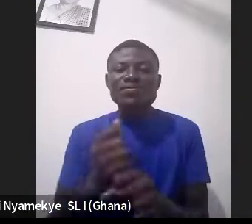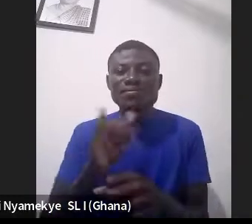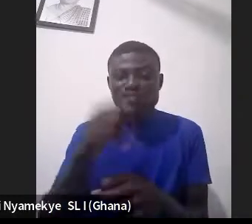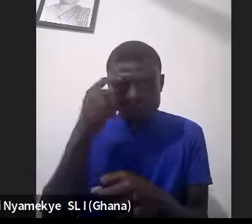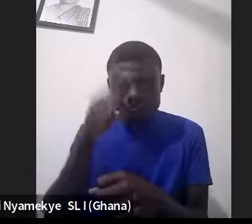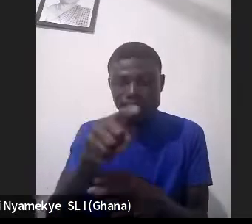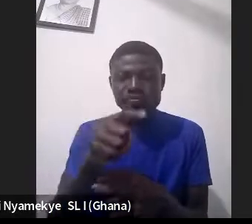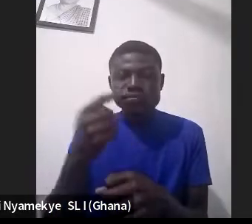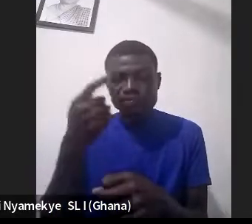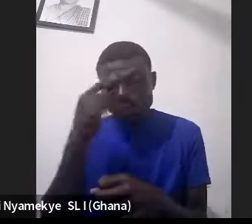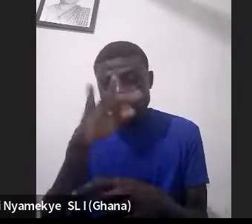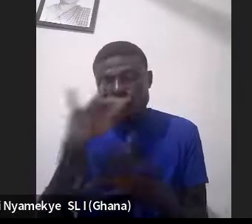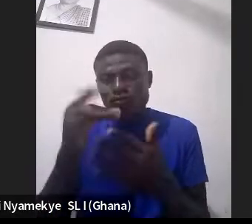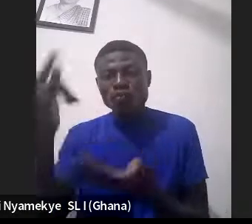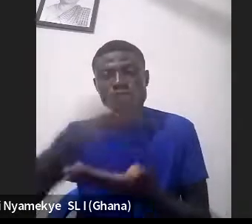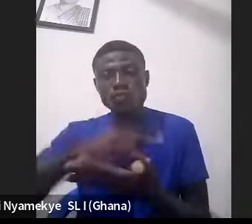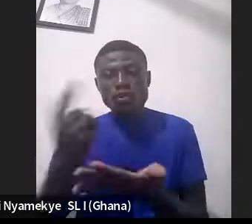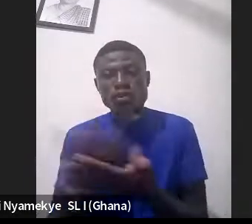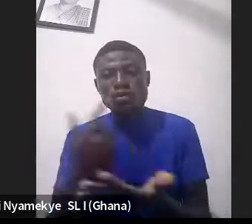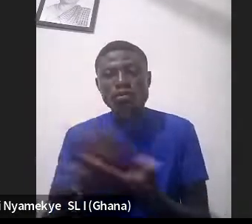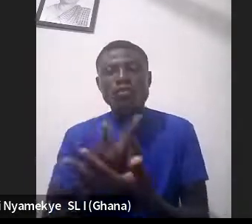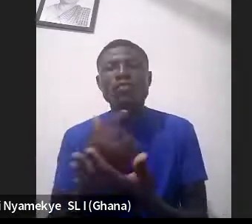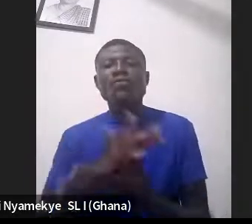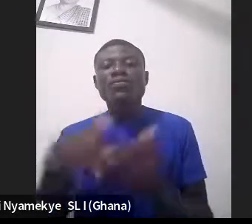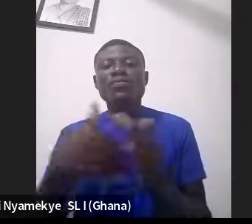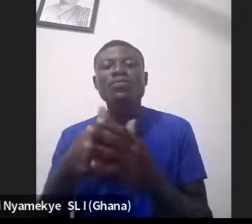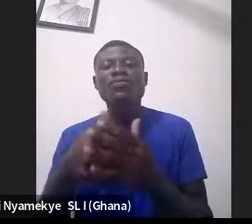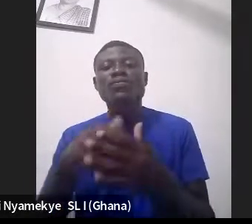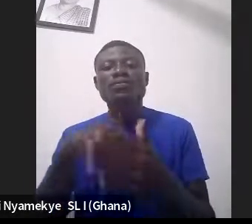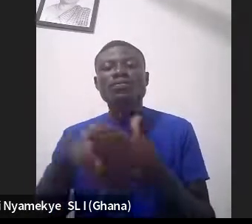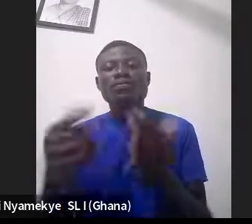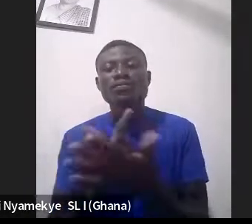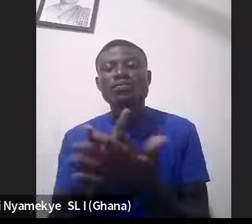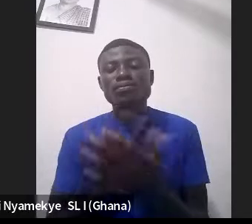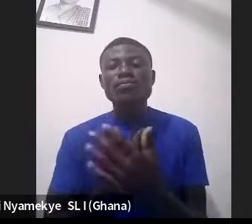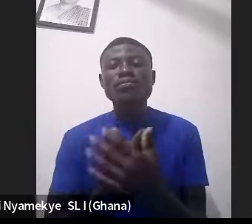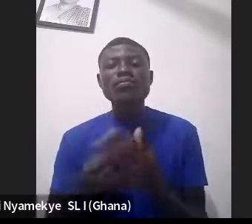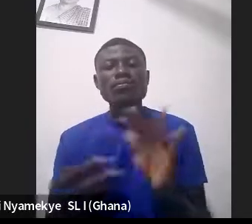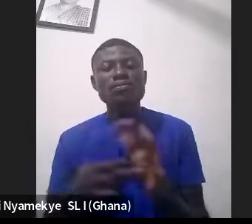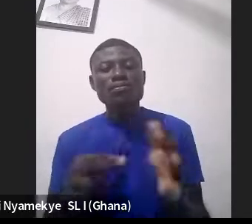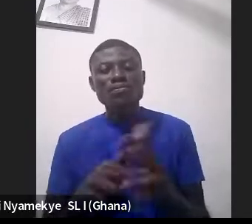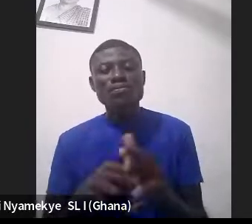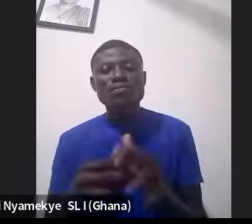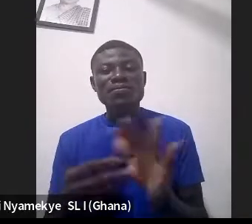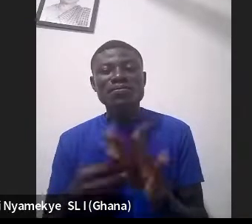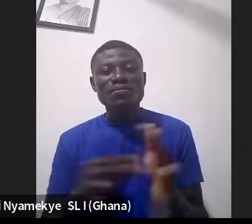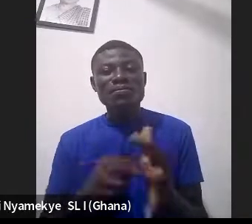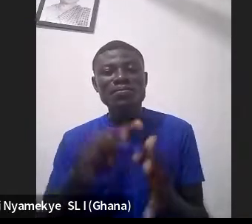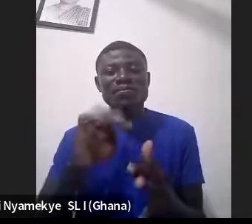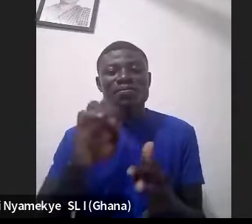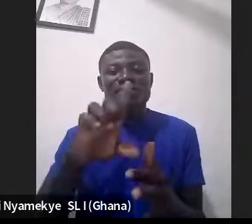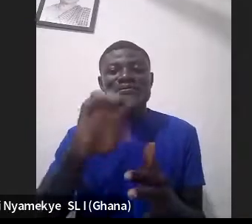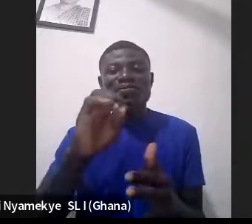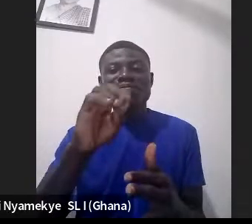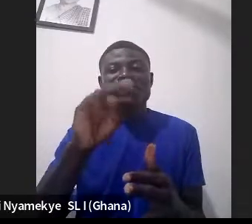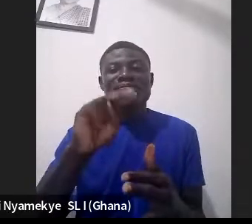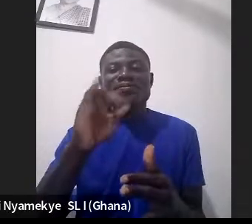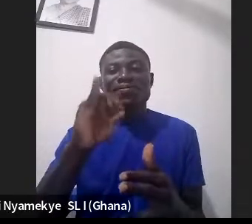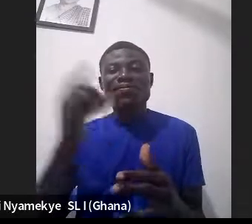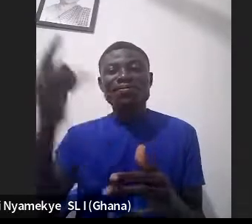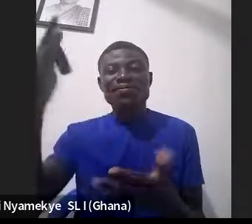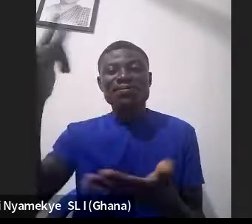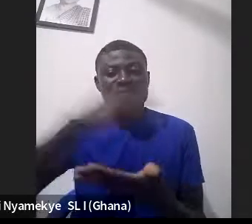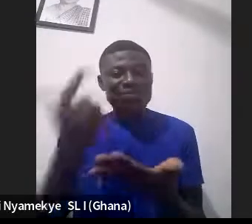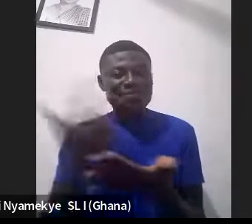when you come to Rosa. That's very nice. This is ambushing Melanie to come to Ghana, so I hope that is allowed,